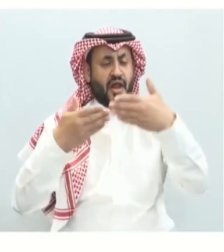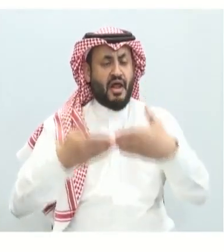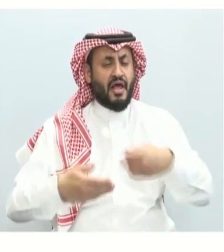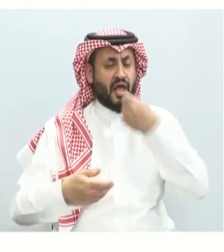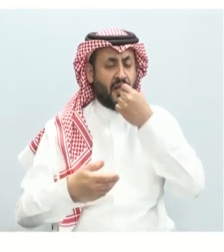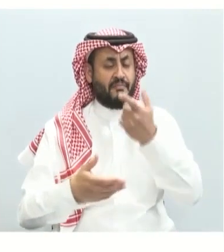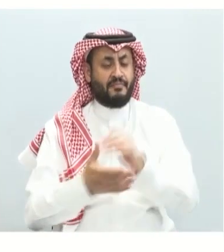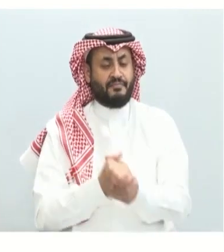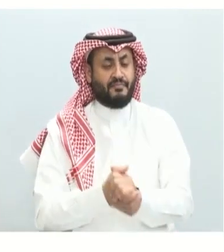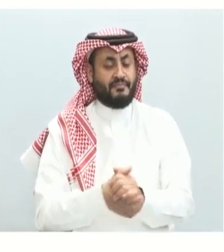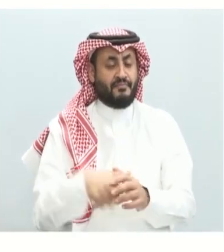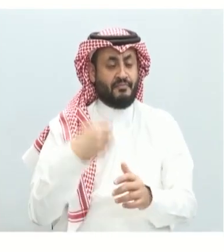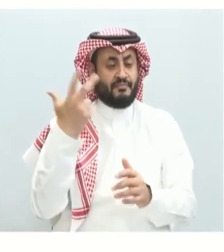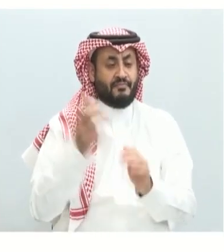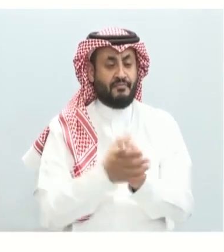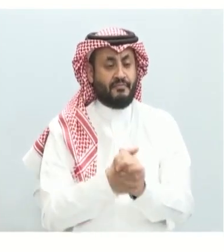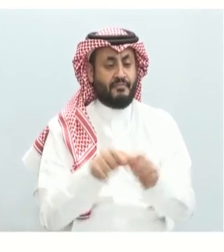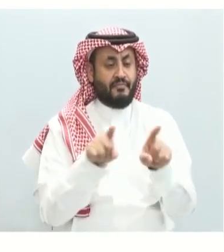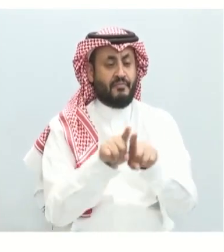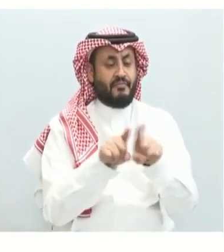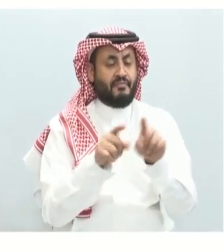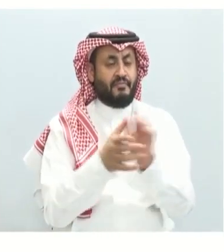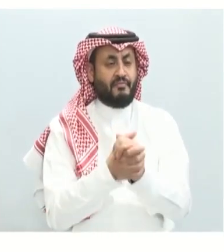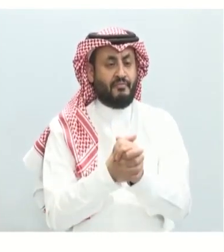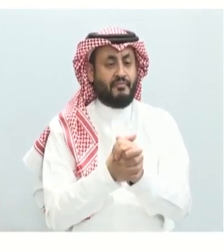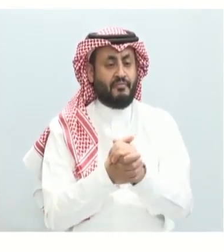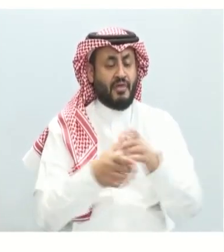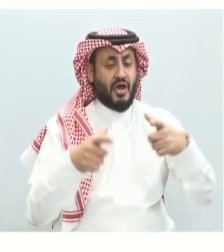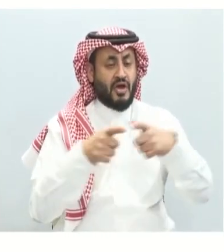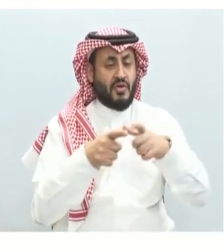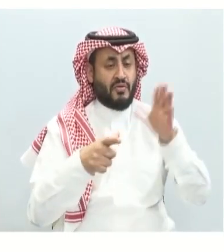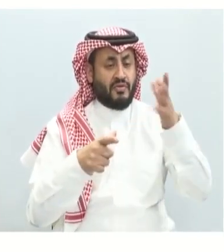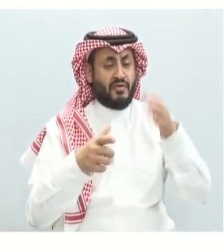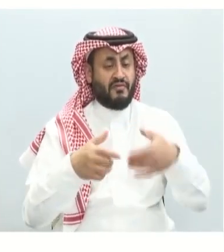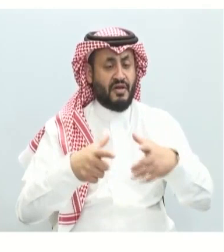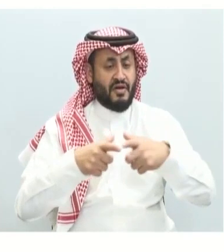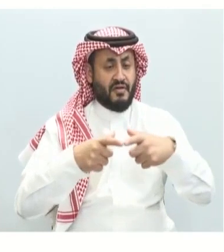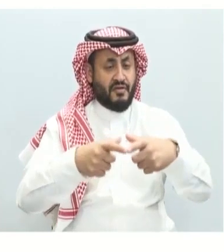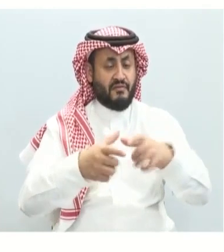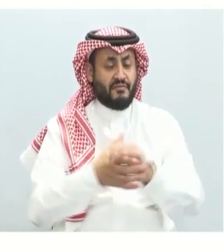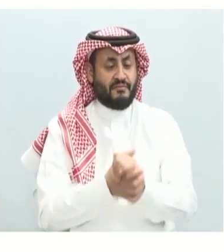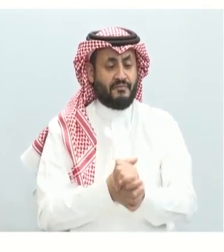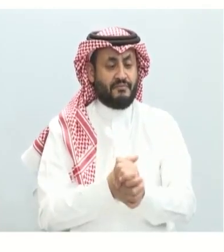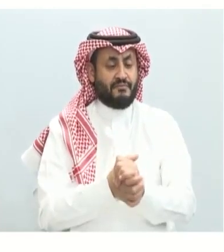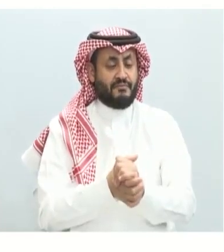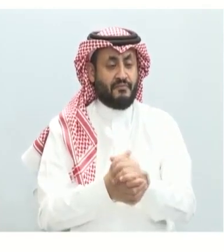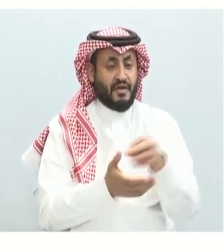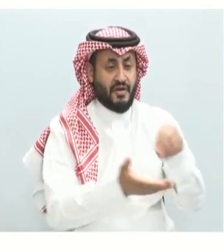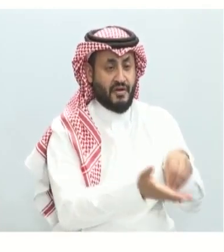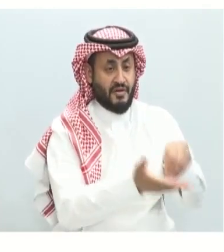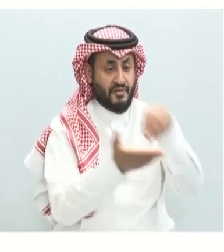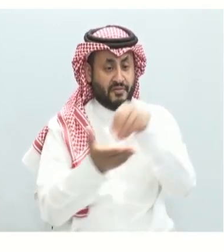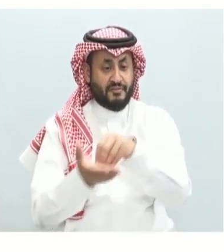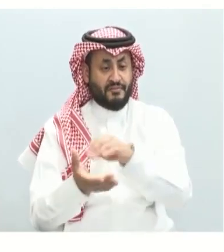store. Number three, my brother wants a new DVD. He is going